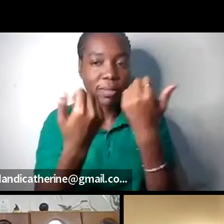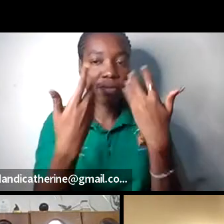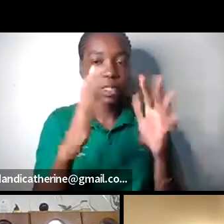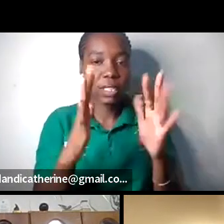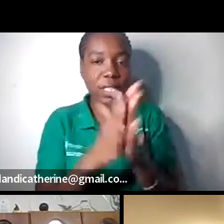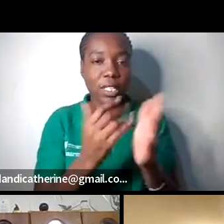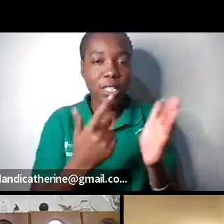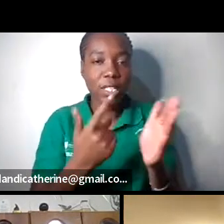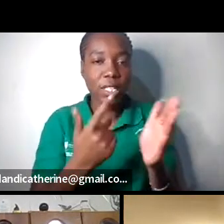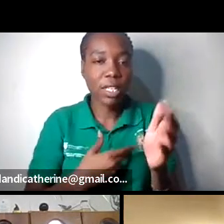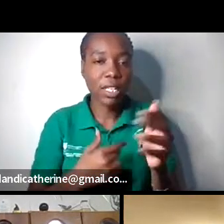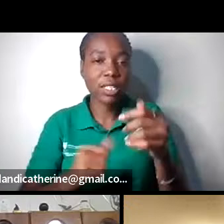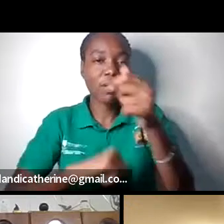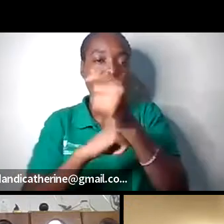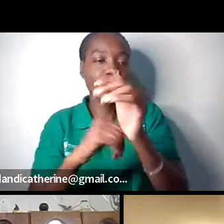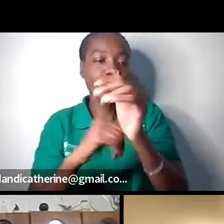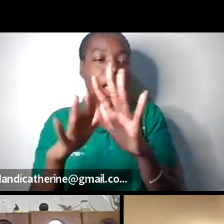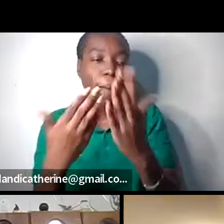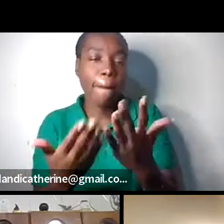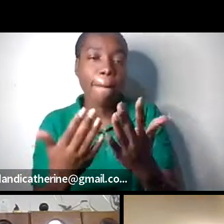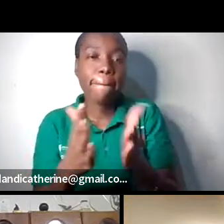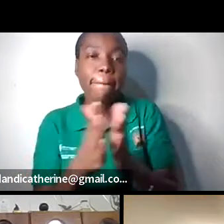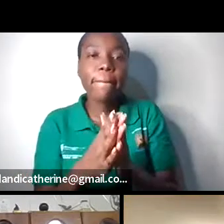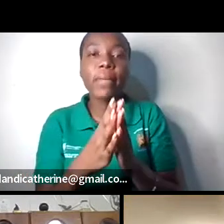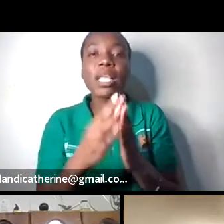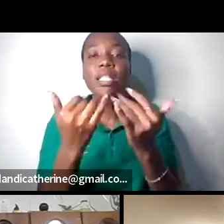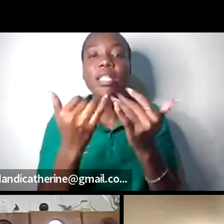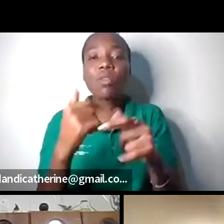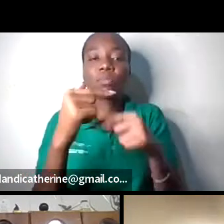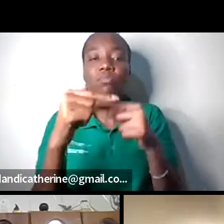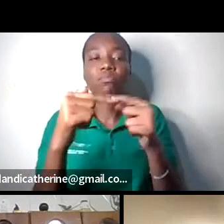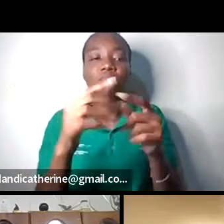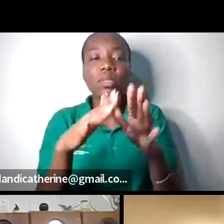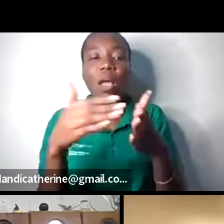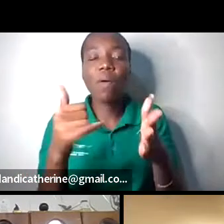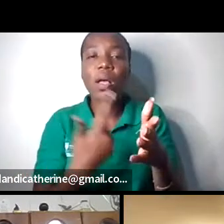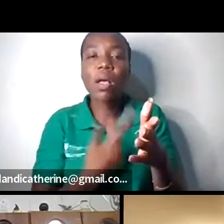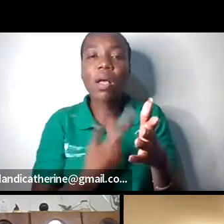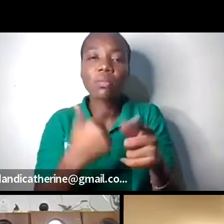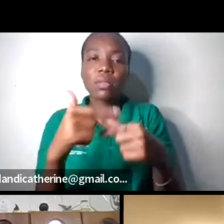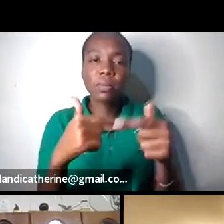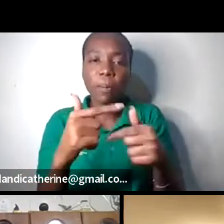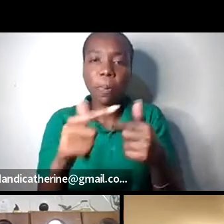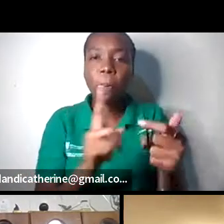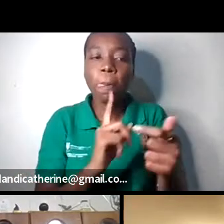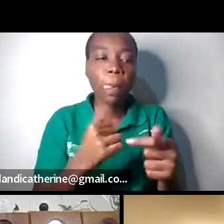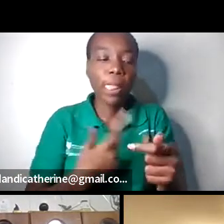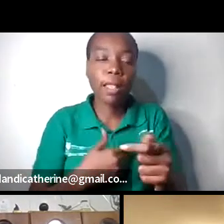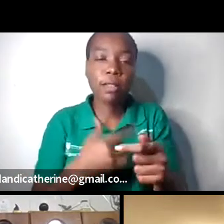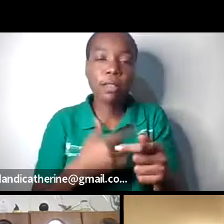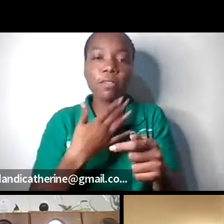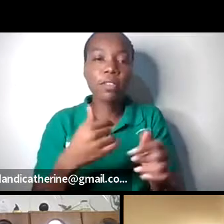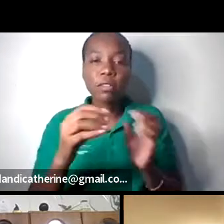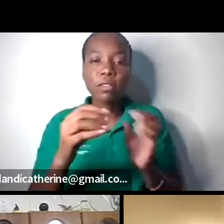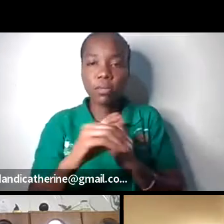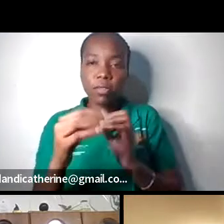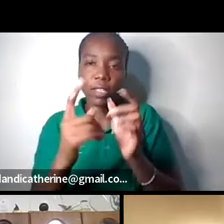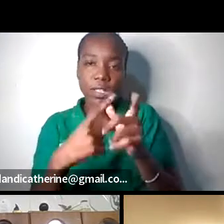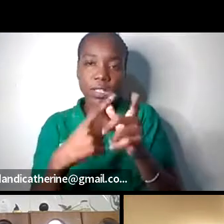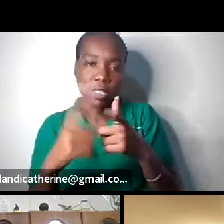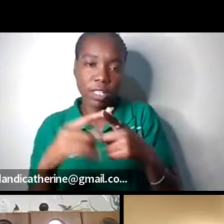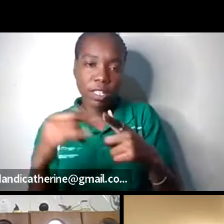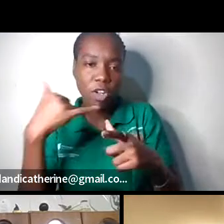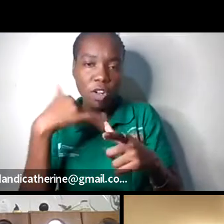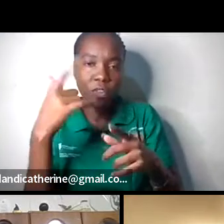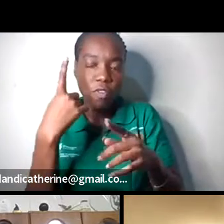support the current trend or the current economic status, and to move us to what we're calling this particular nation that